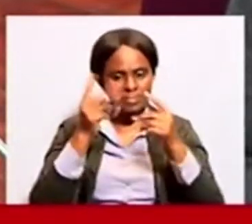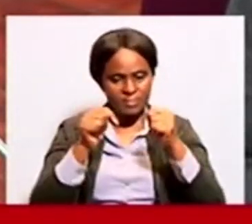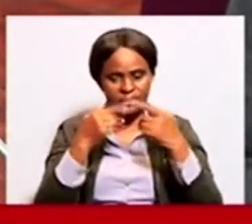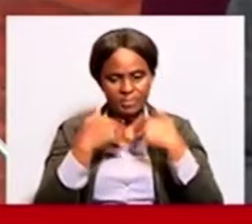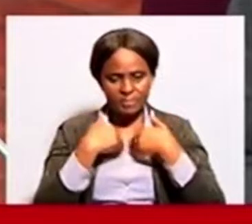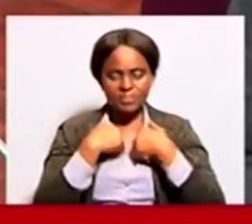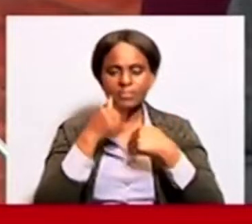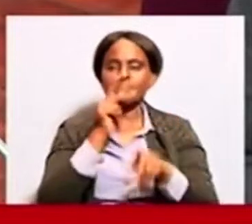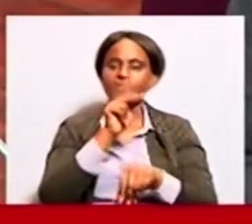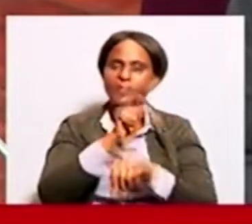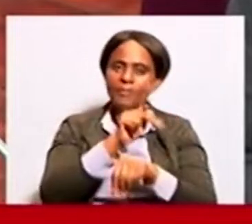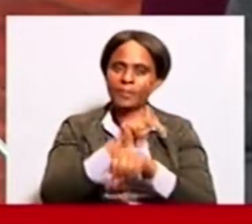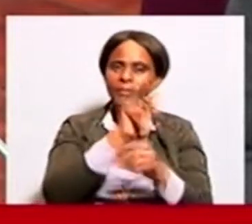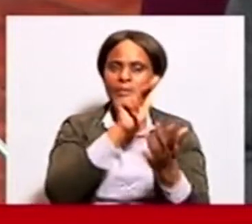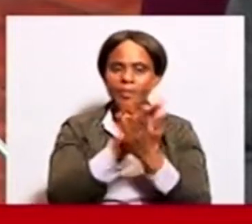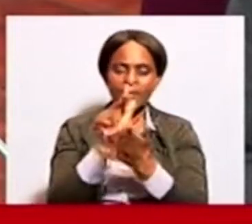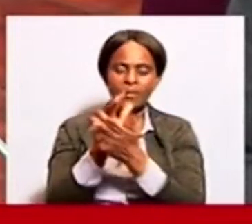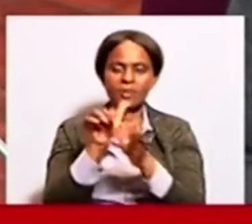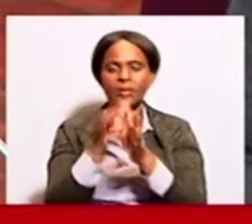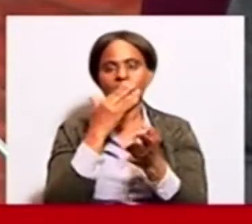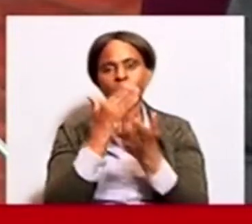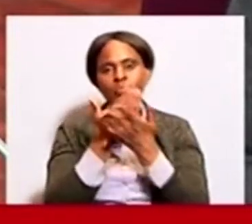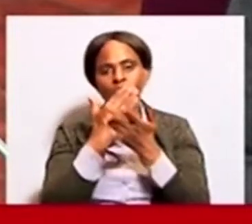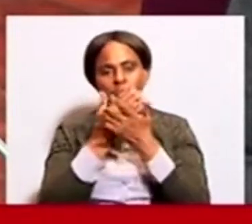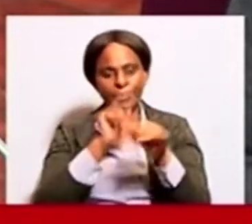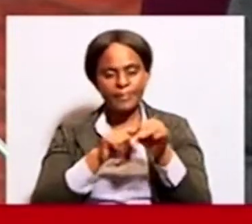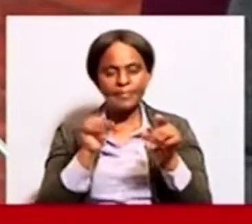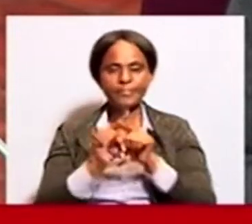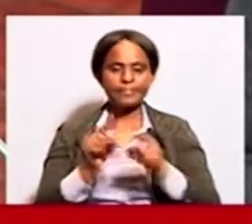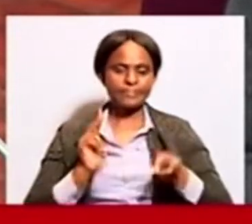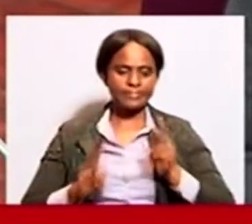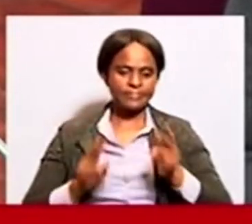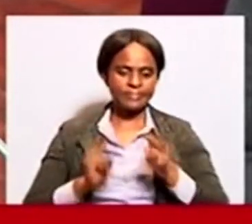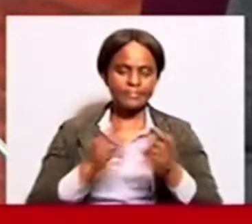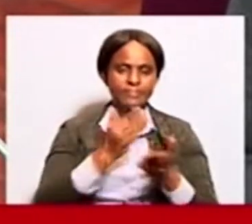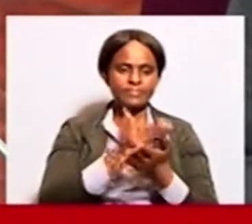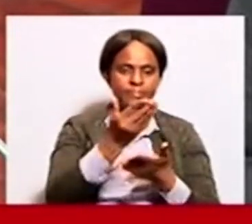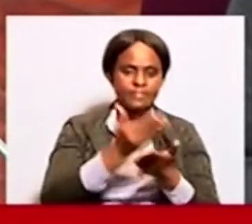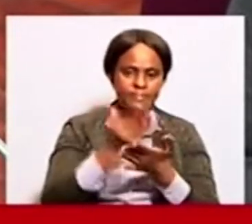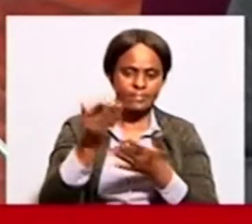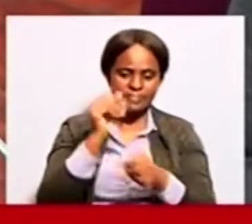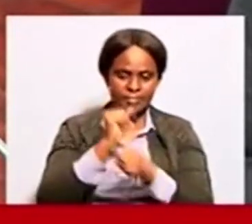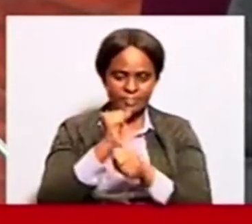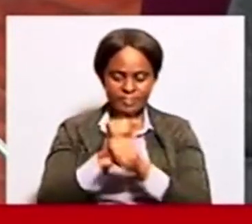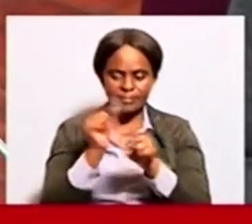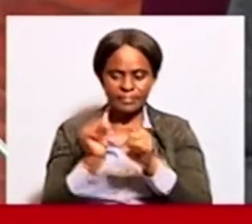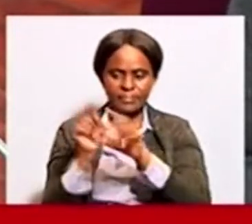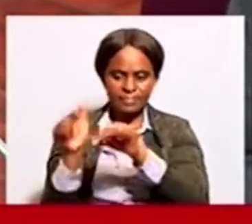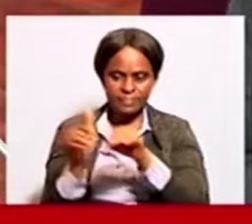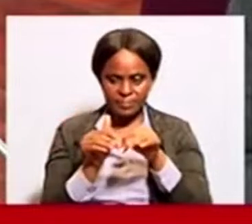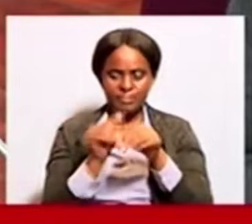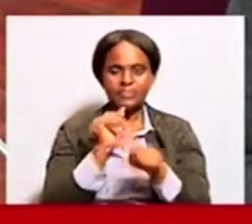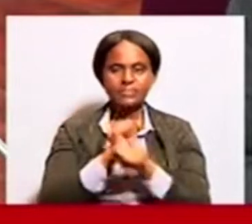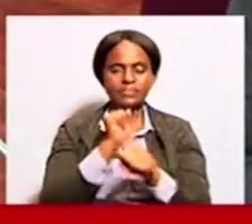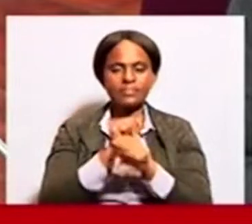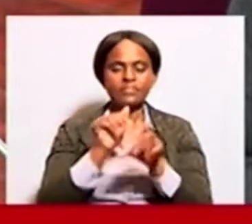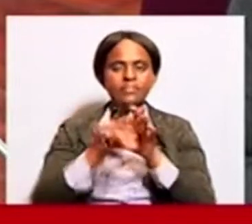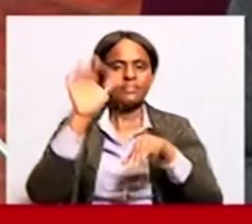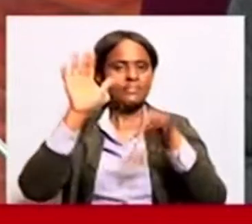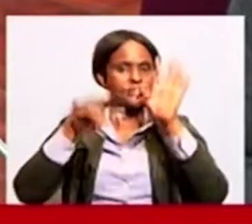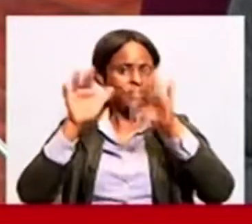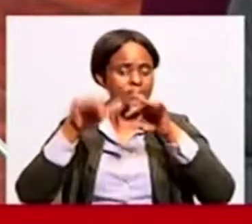secure project approvals in good time and speedily procure the works to avoid the execution of such works in the rain